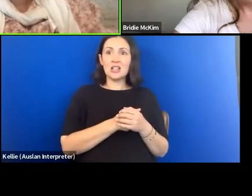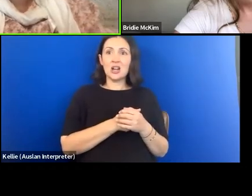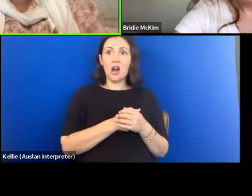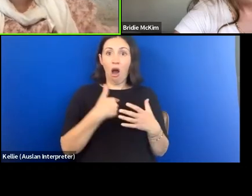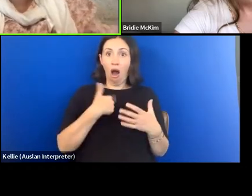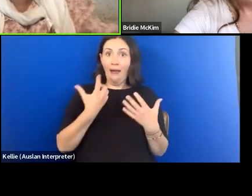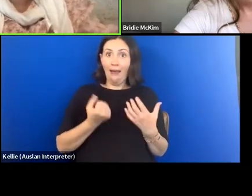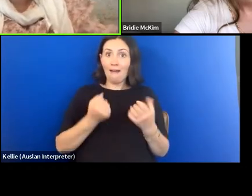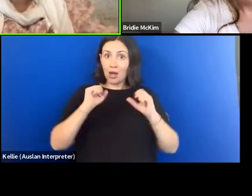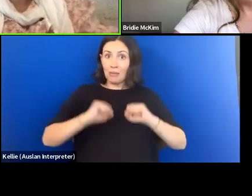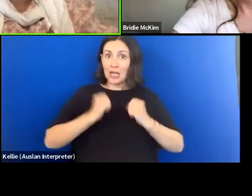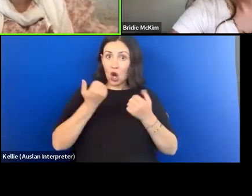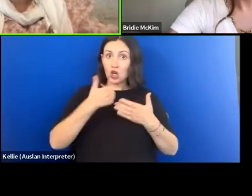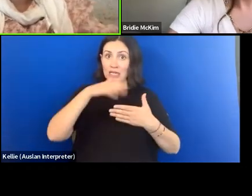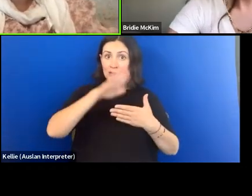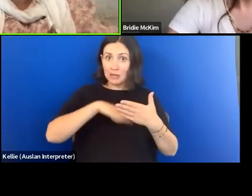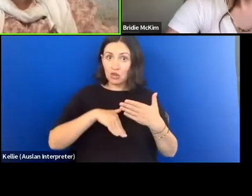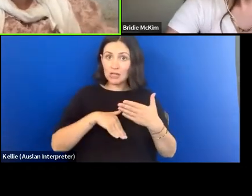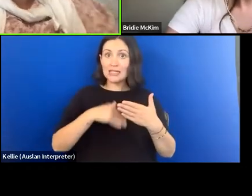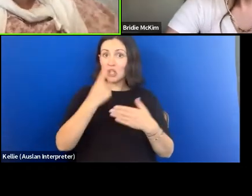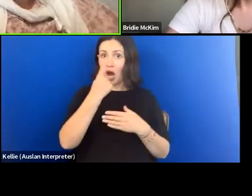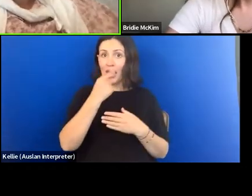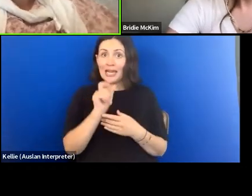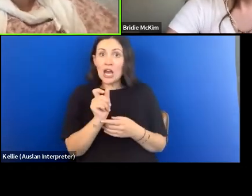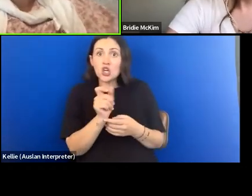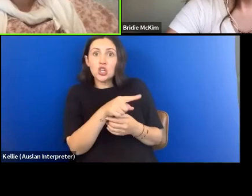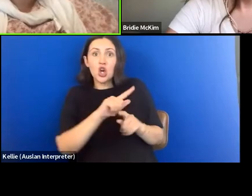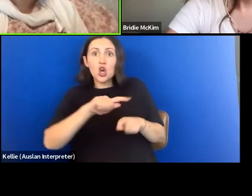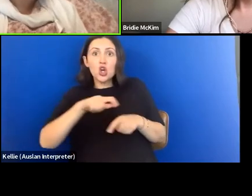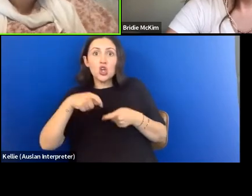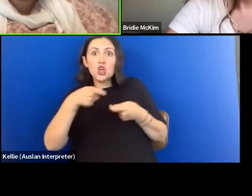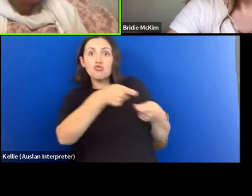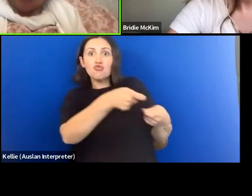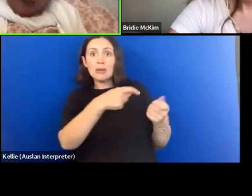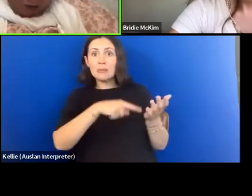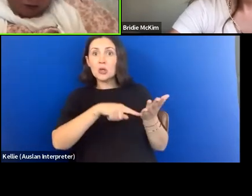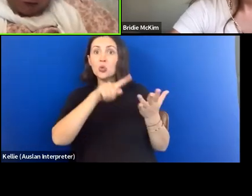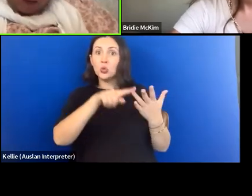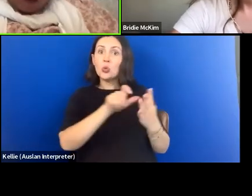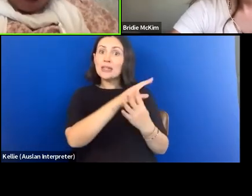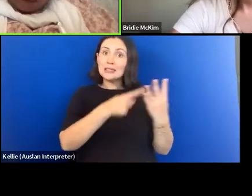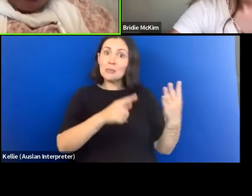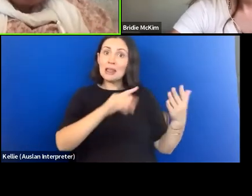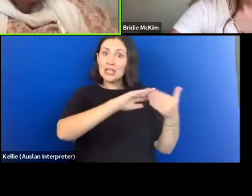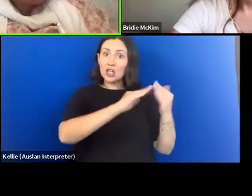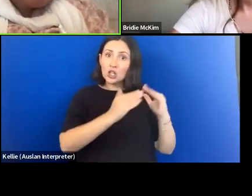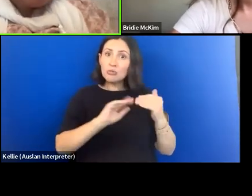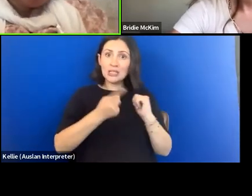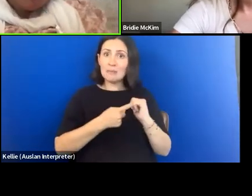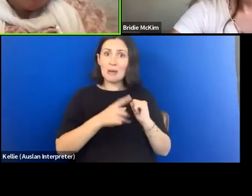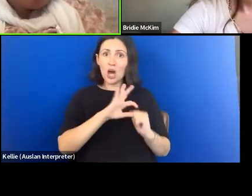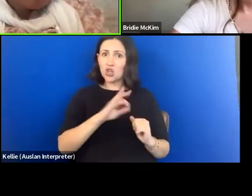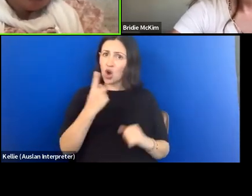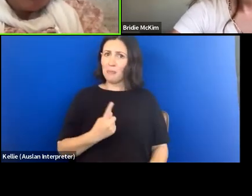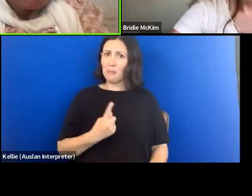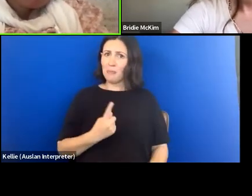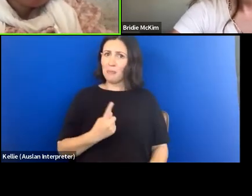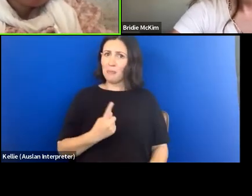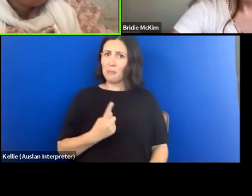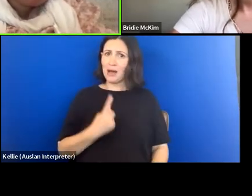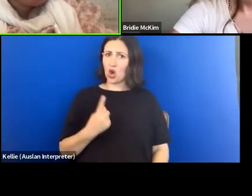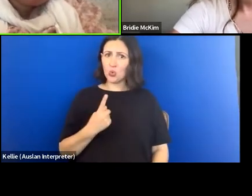to this situation? How can I do that in a way in which